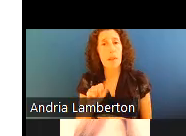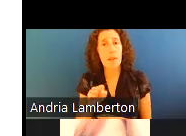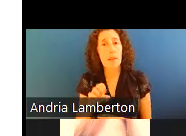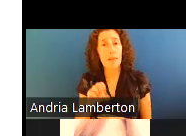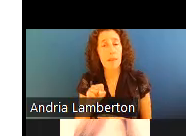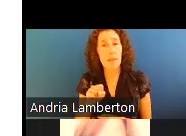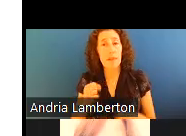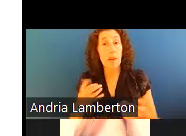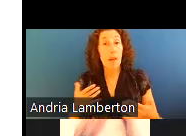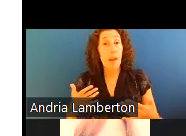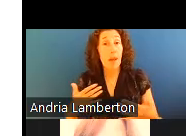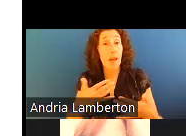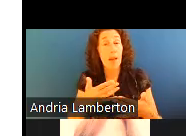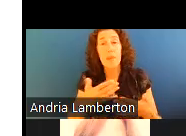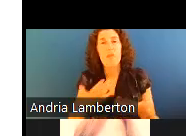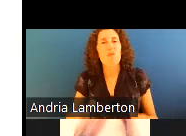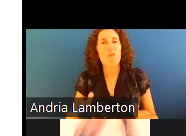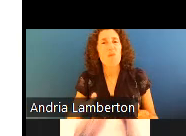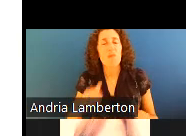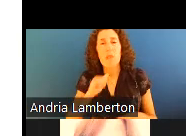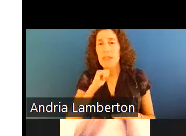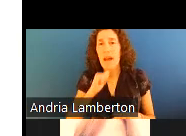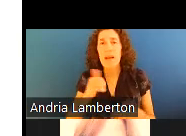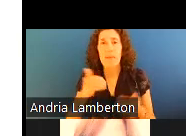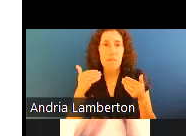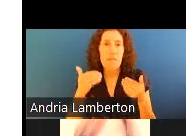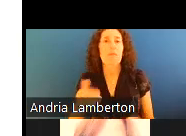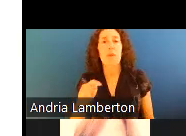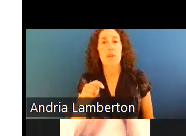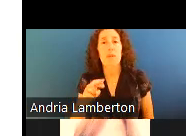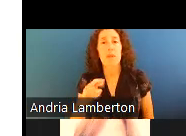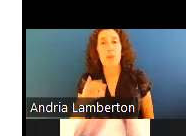most of those cases result in something called a plea bargain.